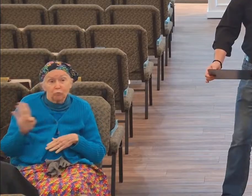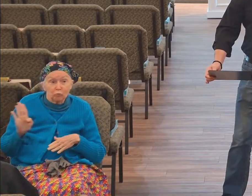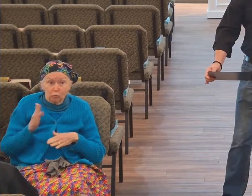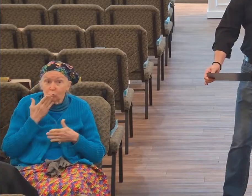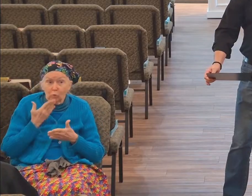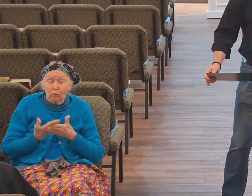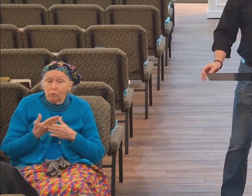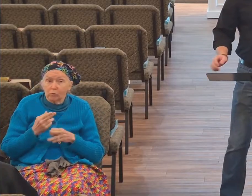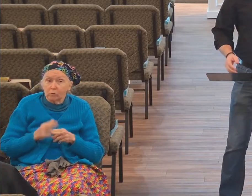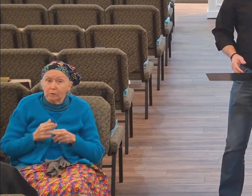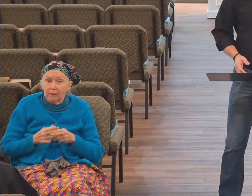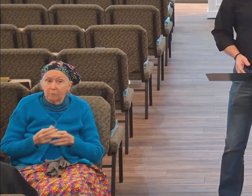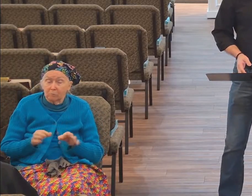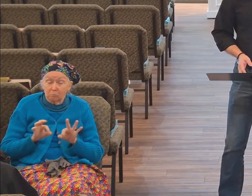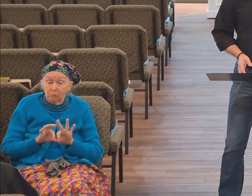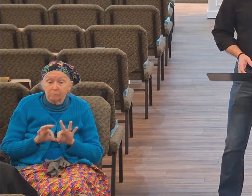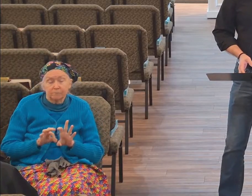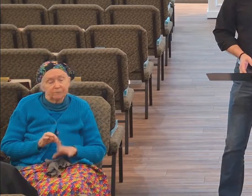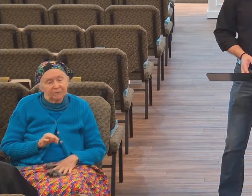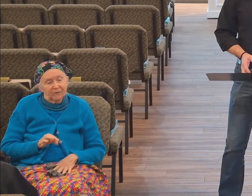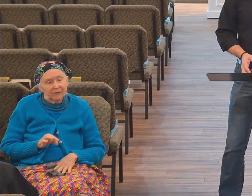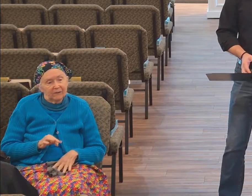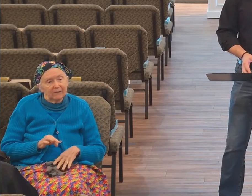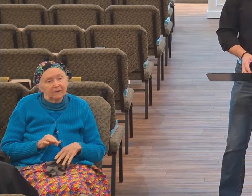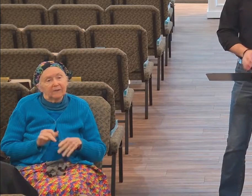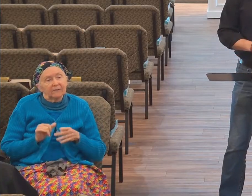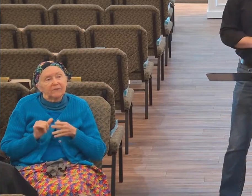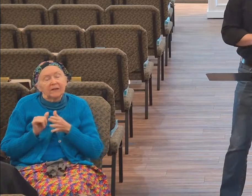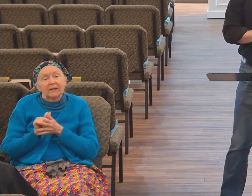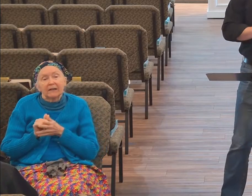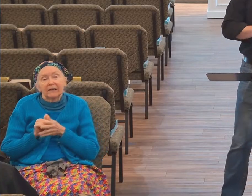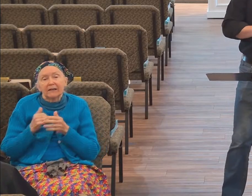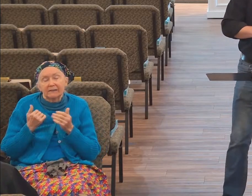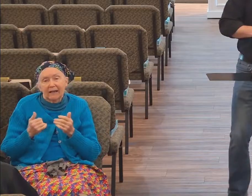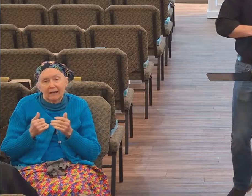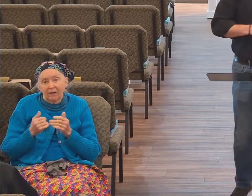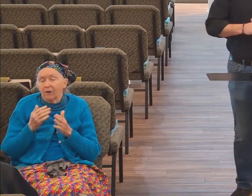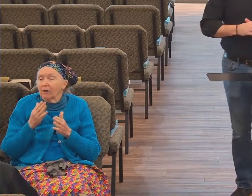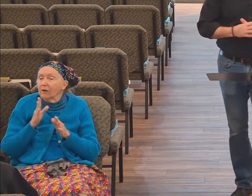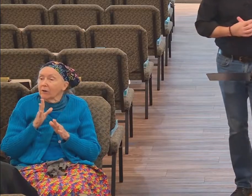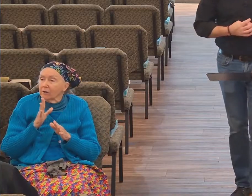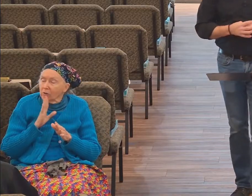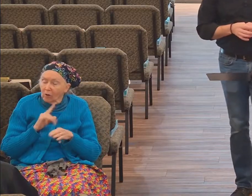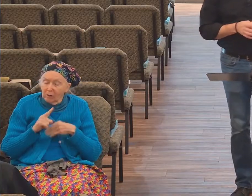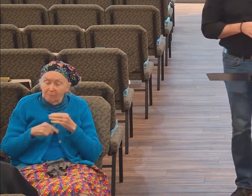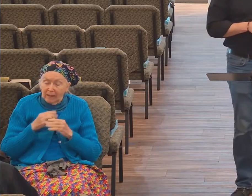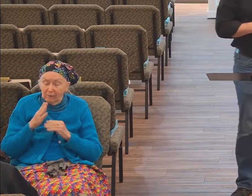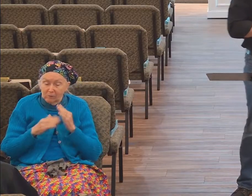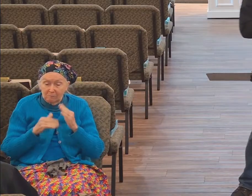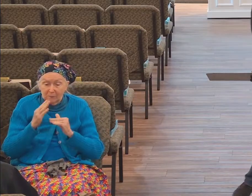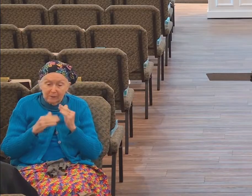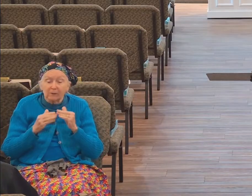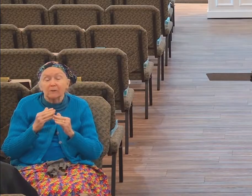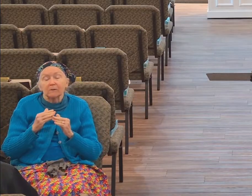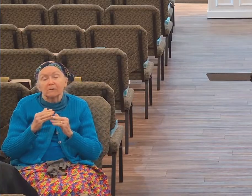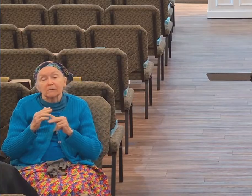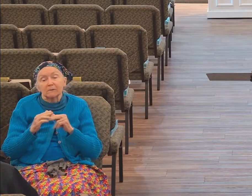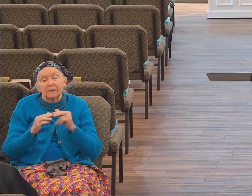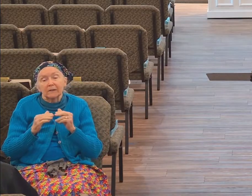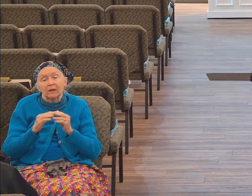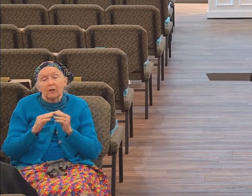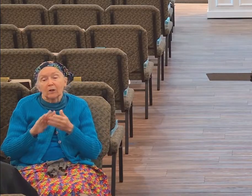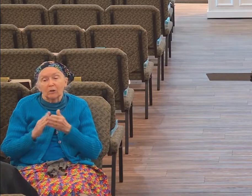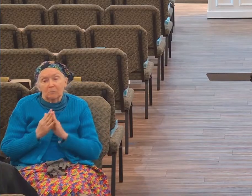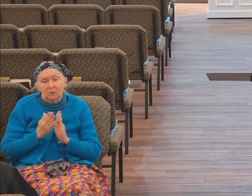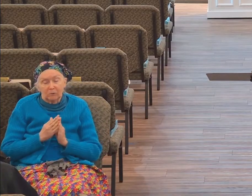go on to chapter 2, and we're talking about building community through relational care. Now, a few things just to set the tone